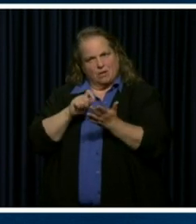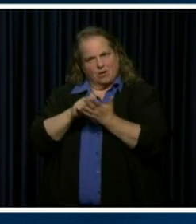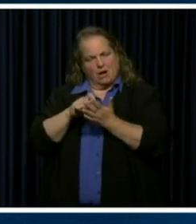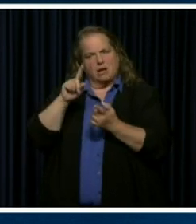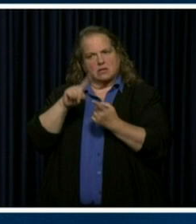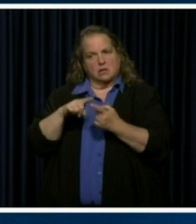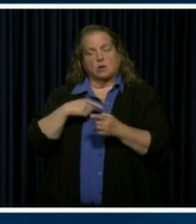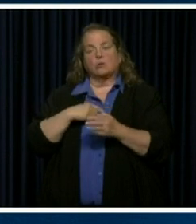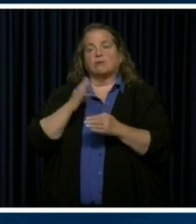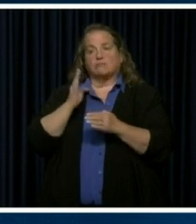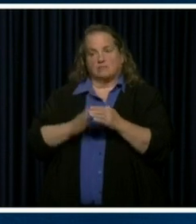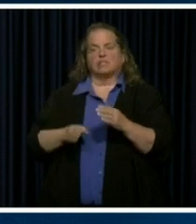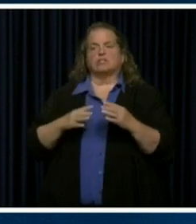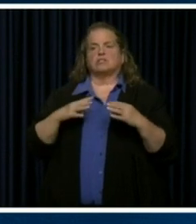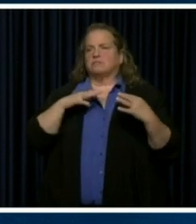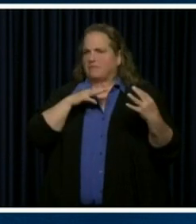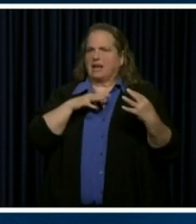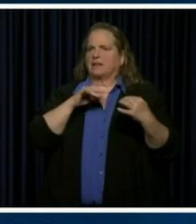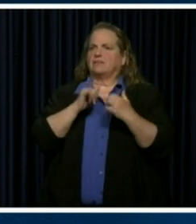fighting this virus.